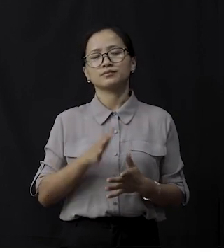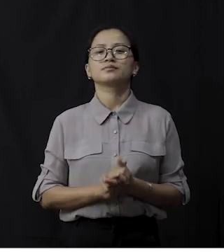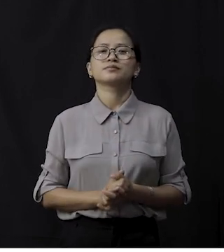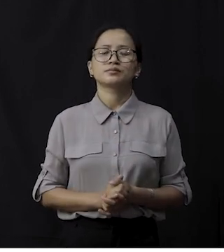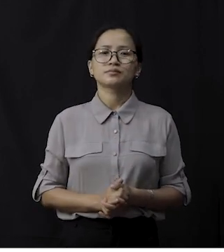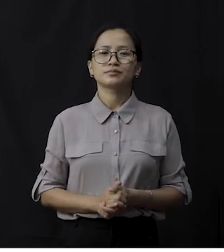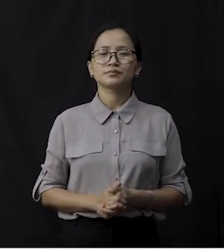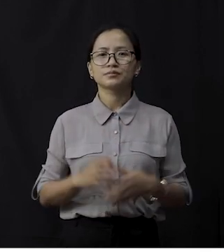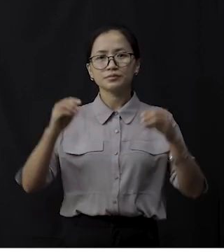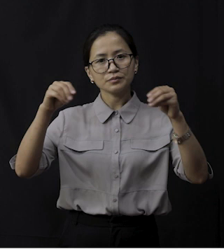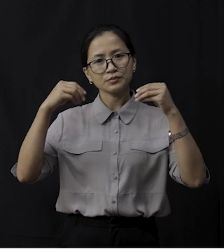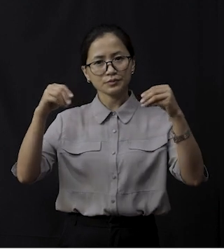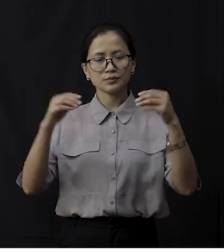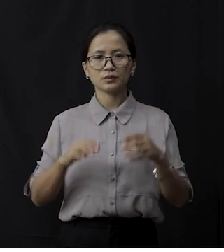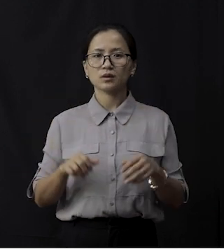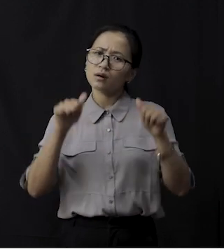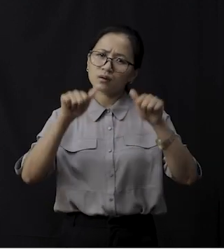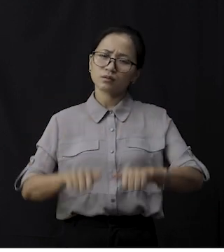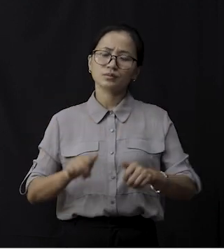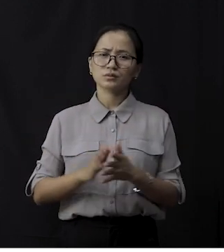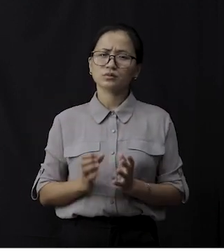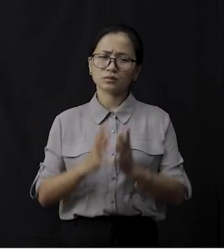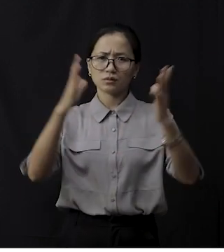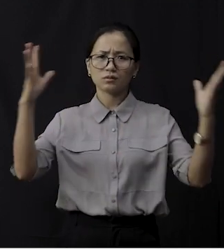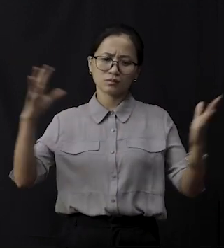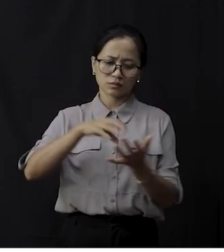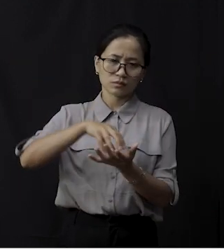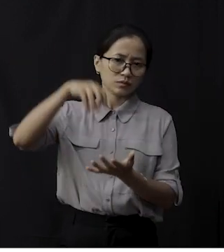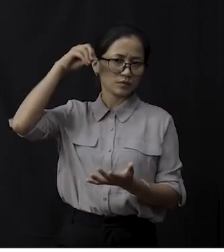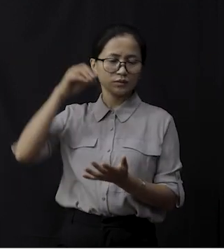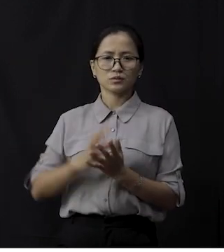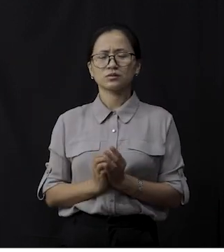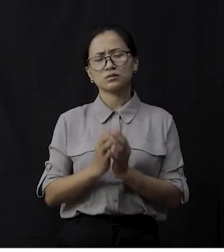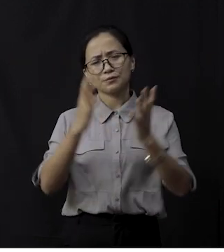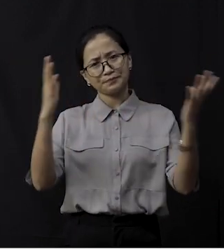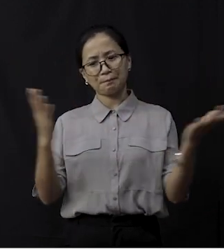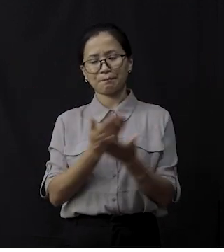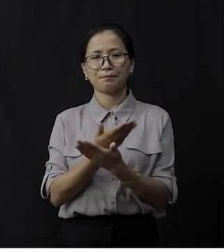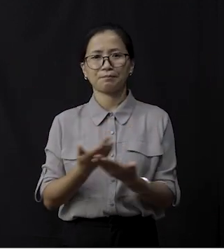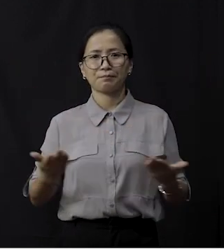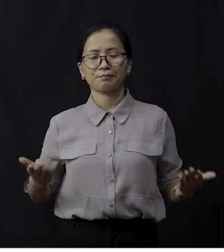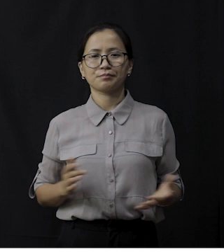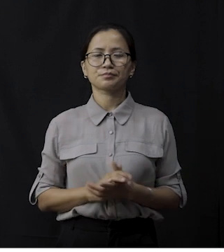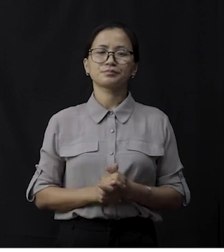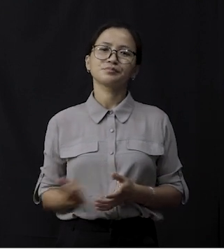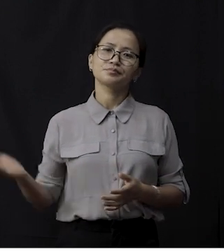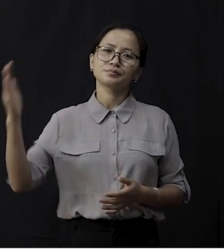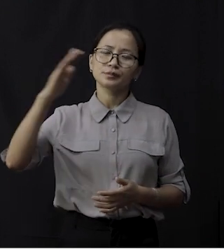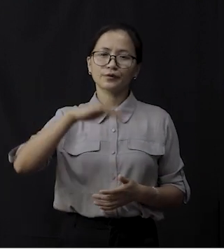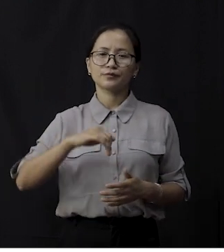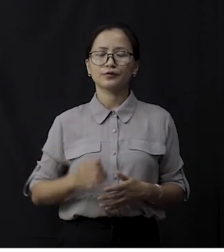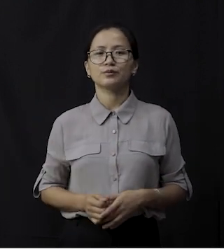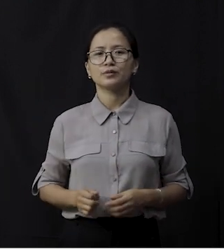pepper, we are able to do so many things, learn so many things from the books. And this pepper came from, like I said,